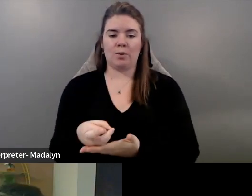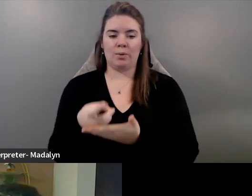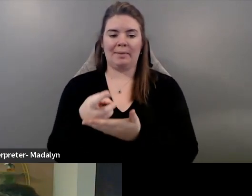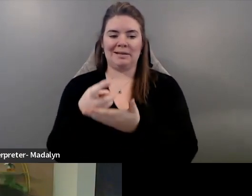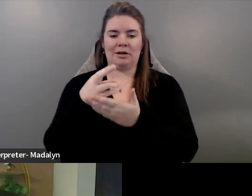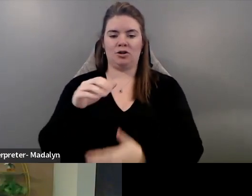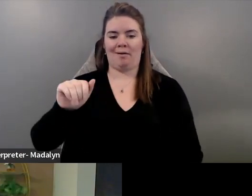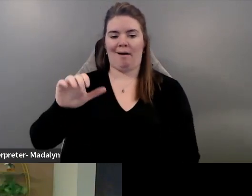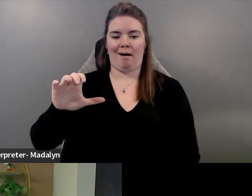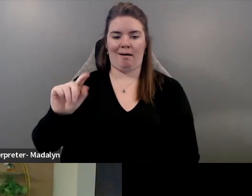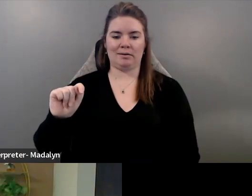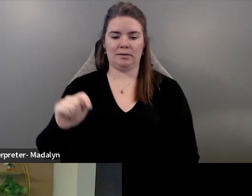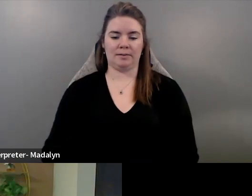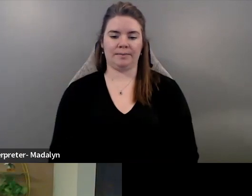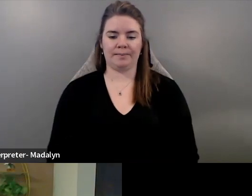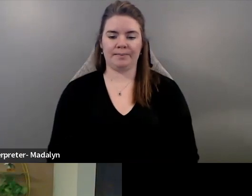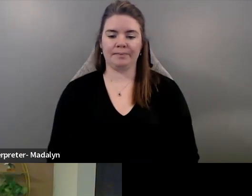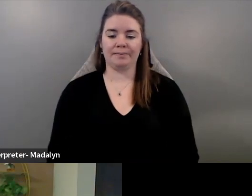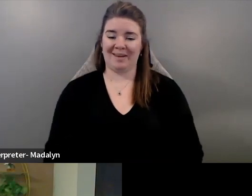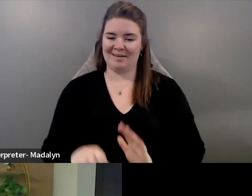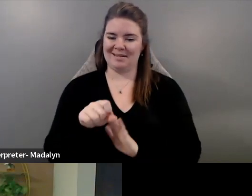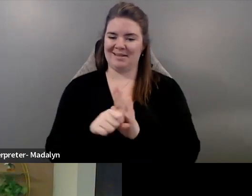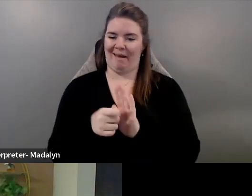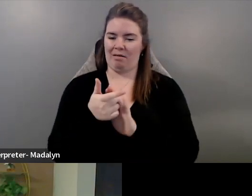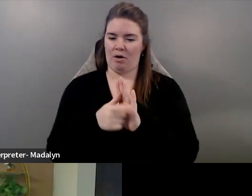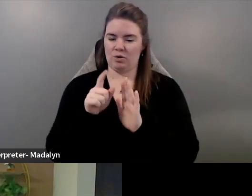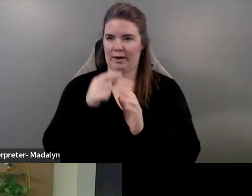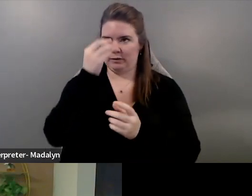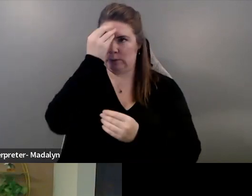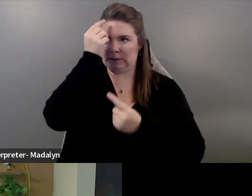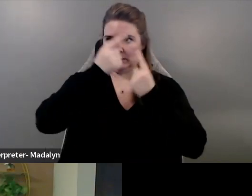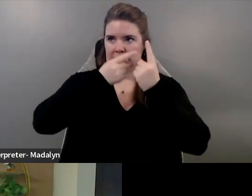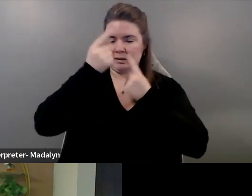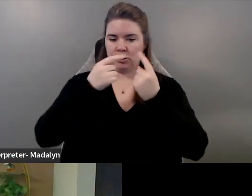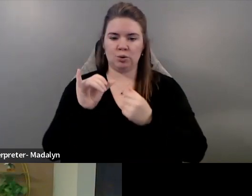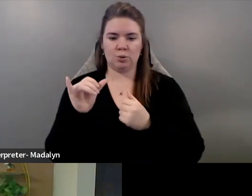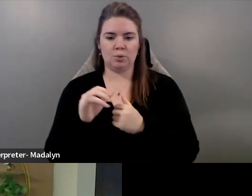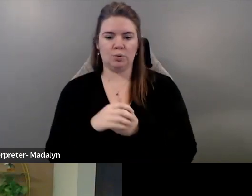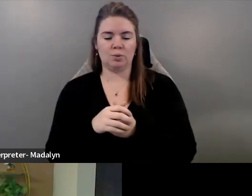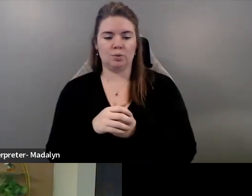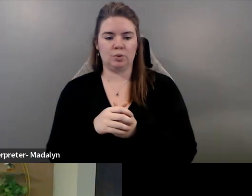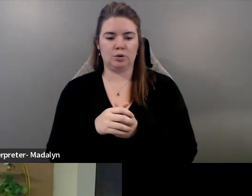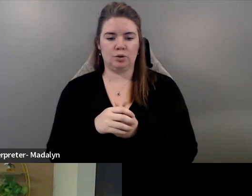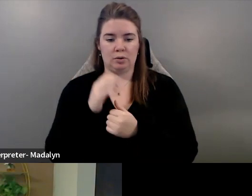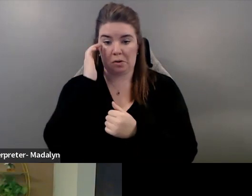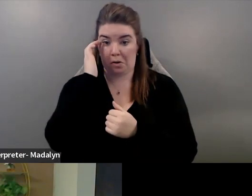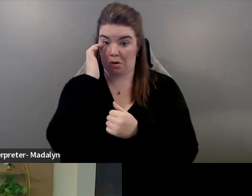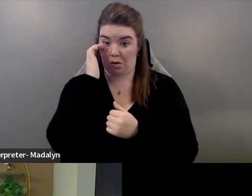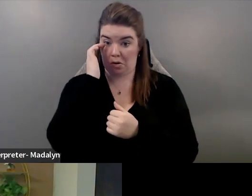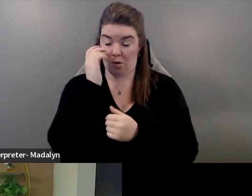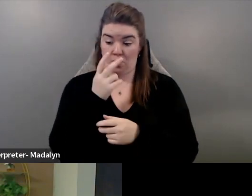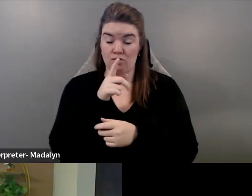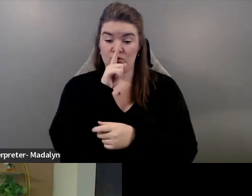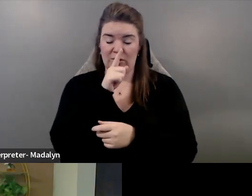And there are also some state laws that we might have to think about too. Needless to say, keeping track of all of this is a lot of work.